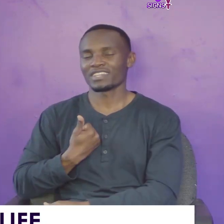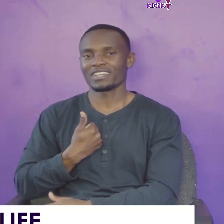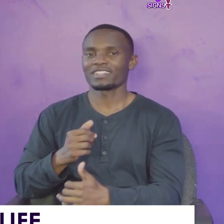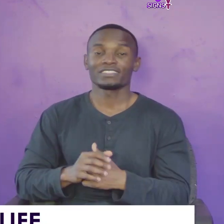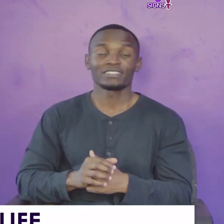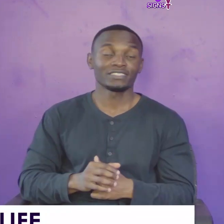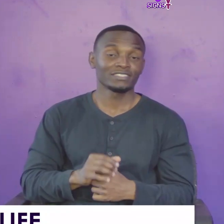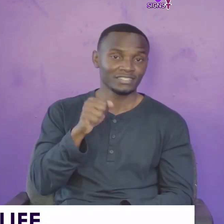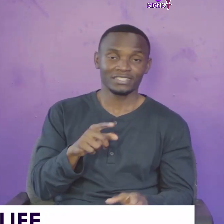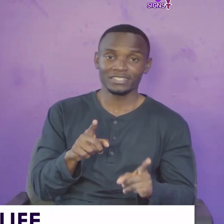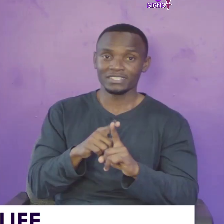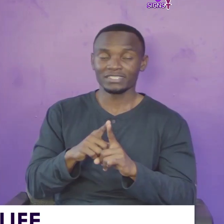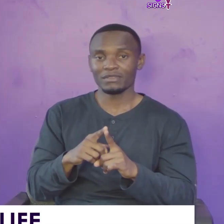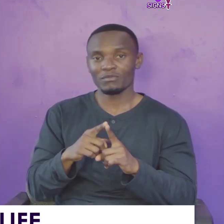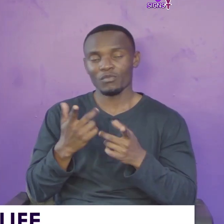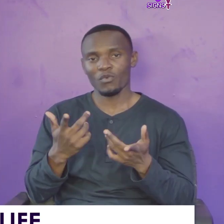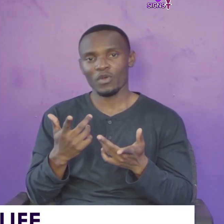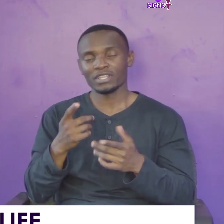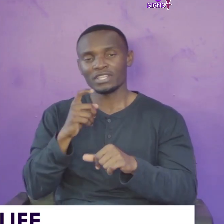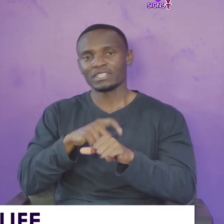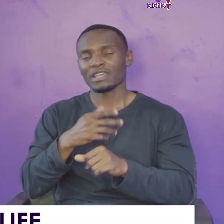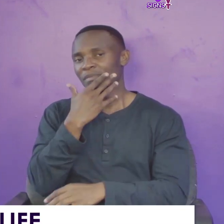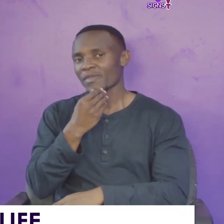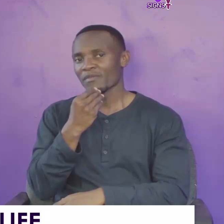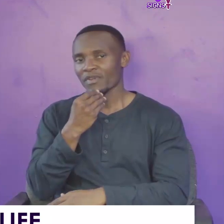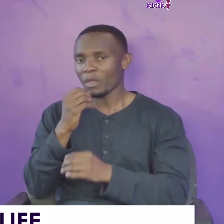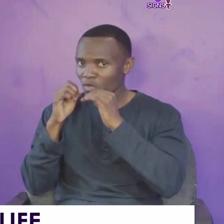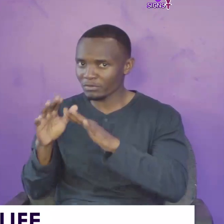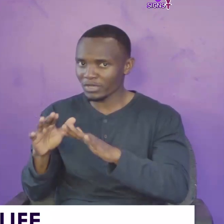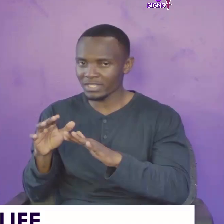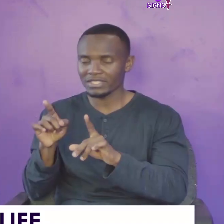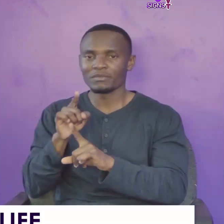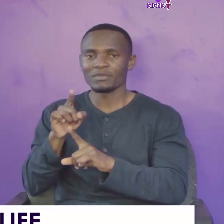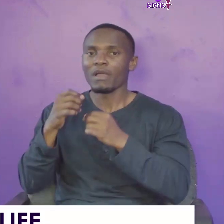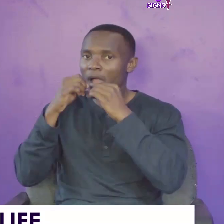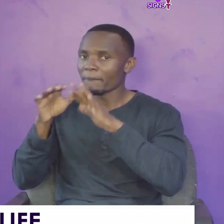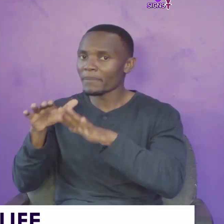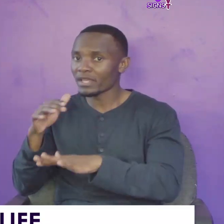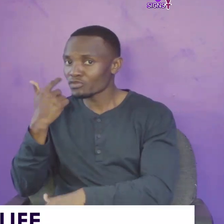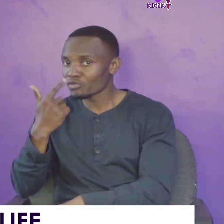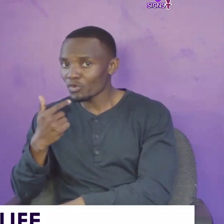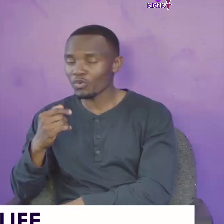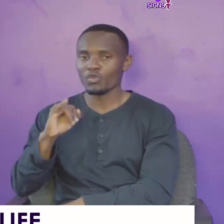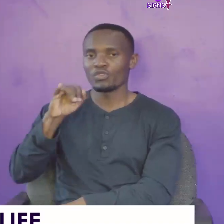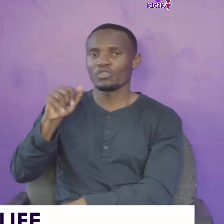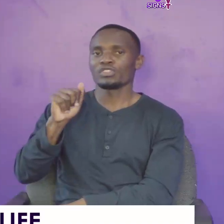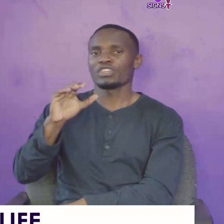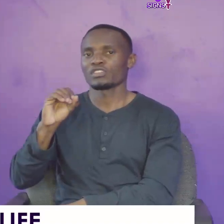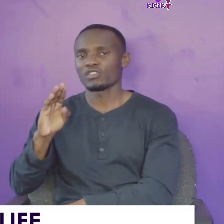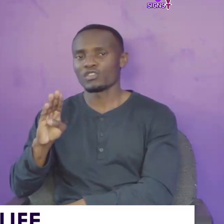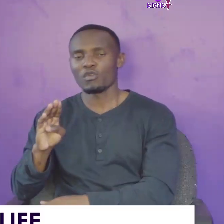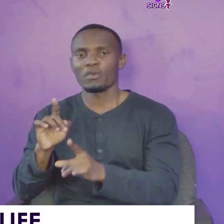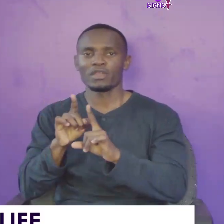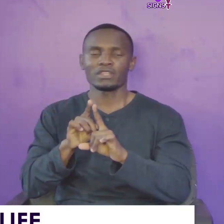when the father was blessing both, he blessed Jacob instead Yes. of Esau. Somebody ran Yeah, away. and he just put